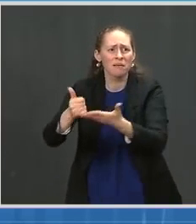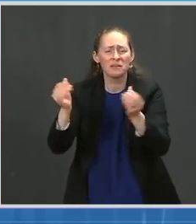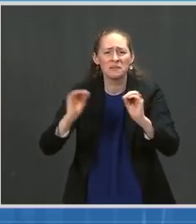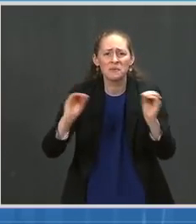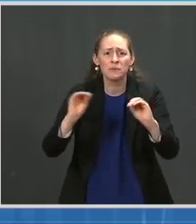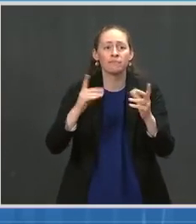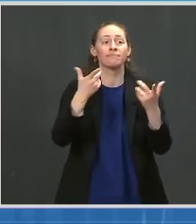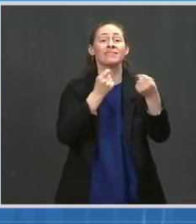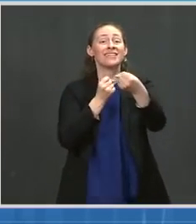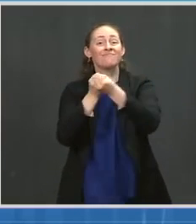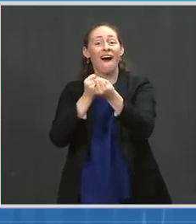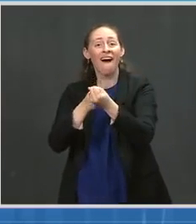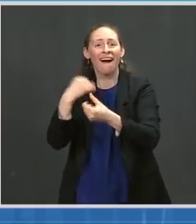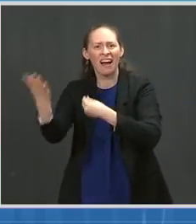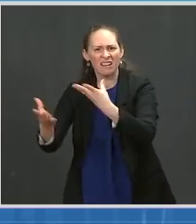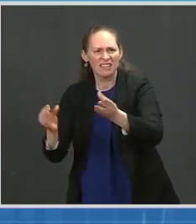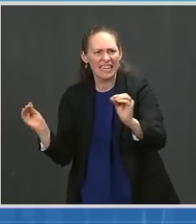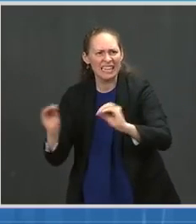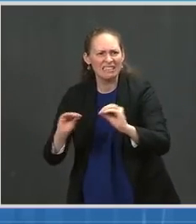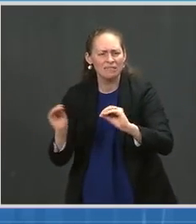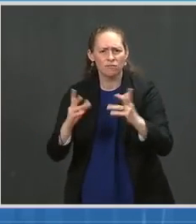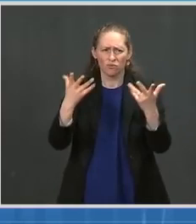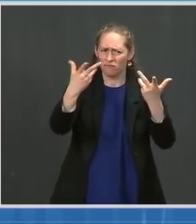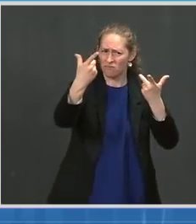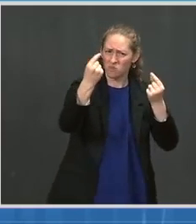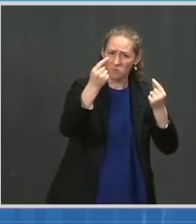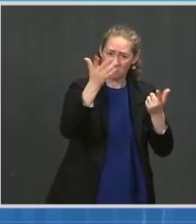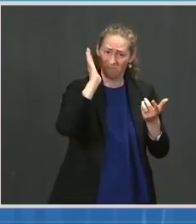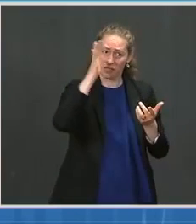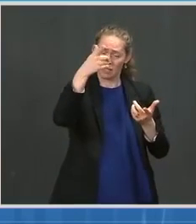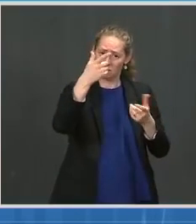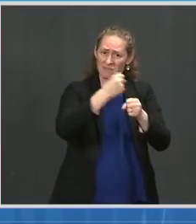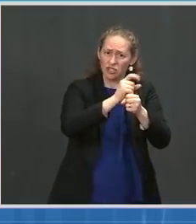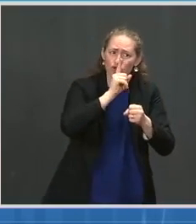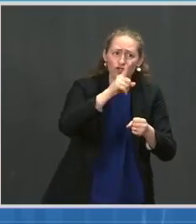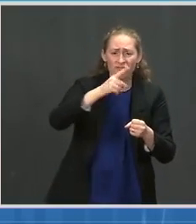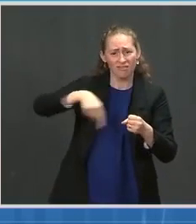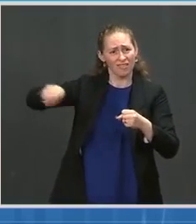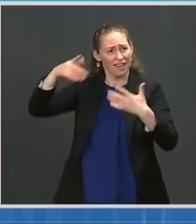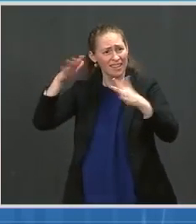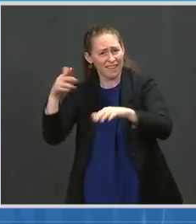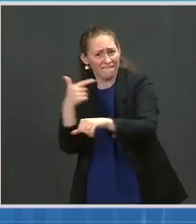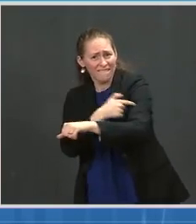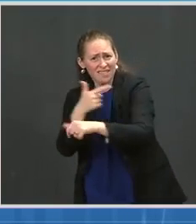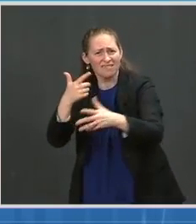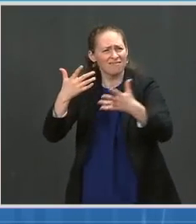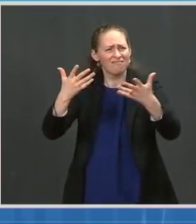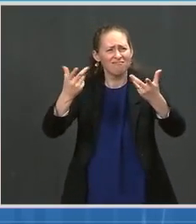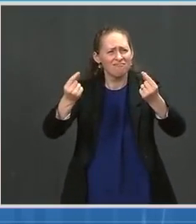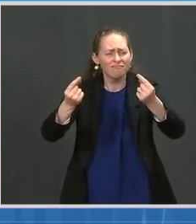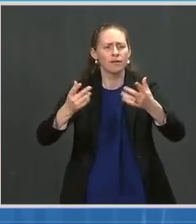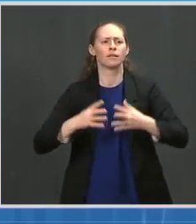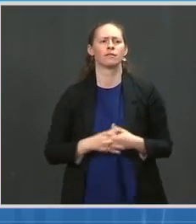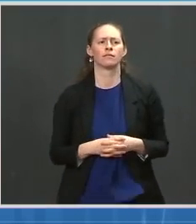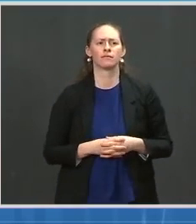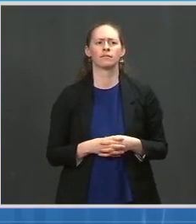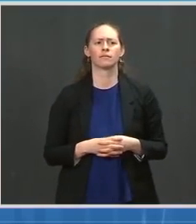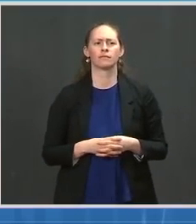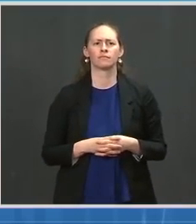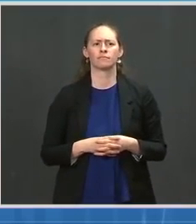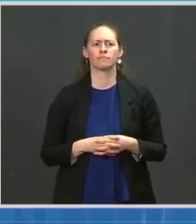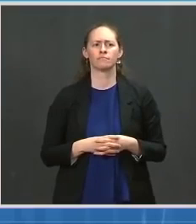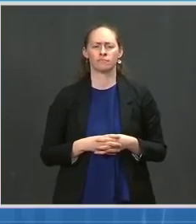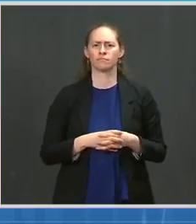y'all to make sure that people are getting the message about vaccines. Dr. Murphy? Sure.